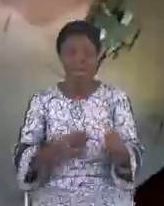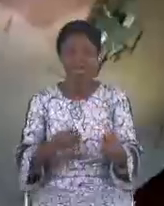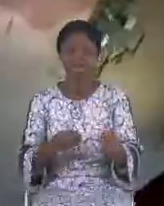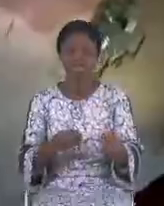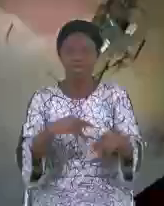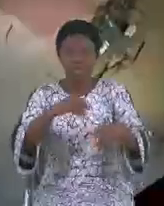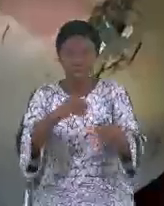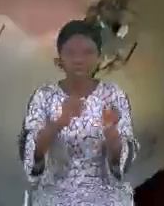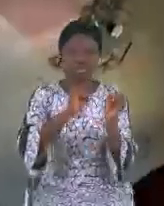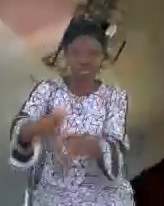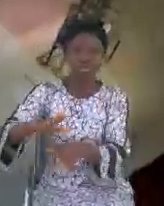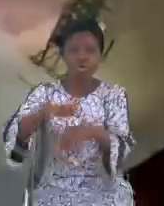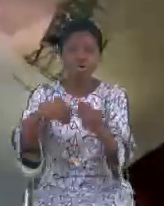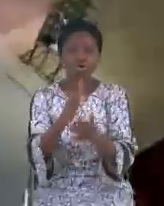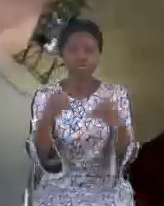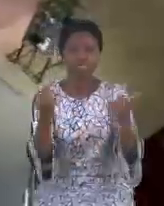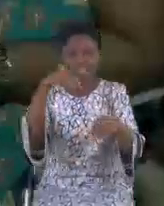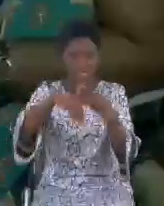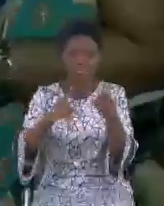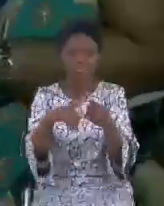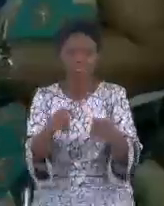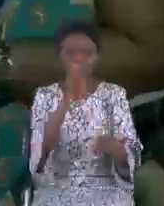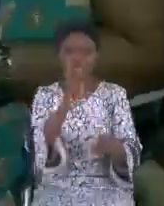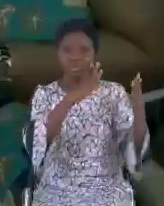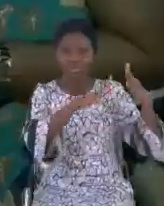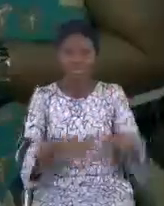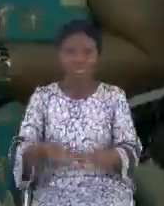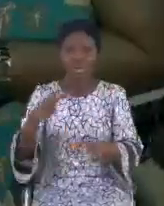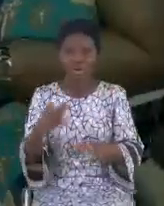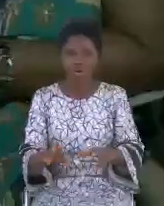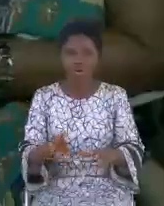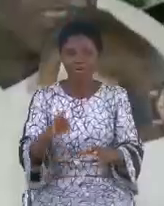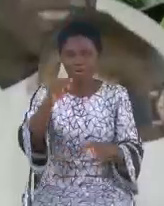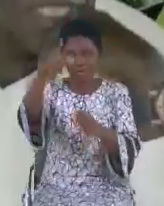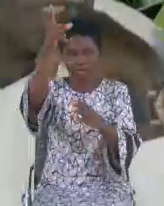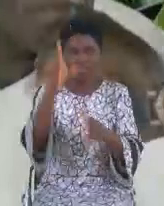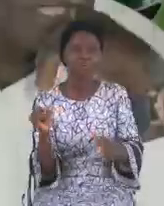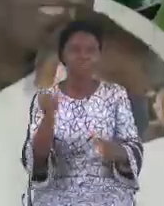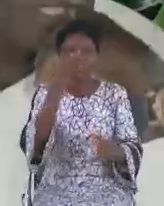sea of God's forgetfulness. Somebody will shout amen there.